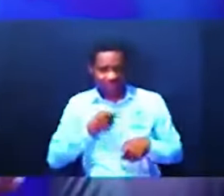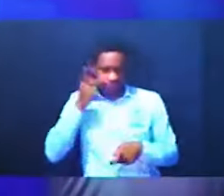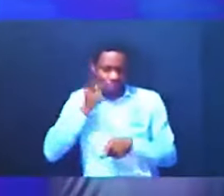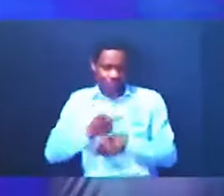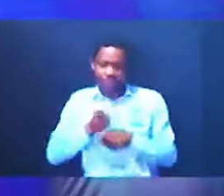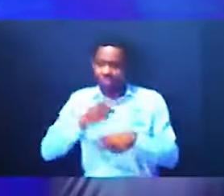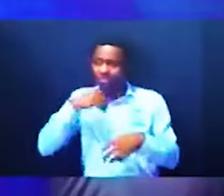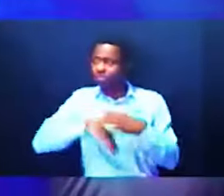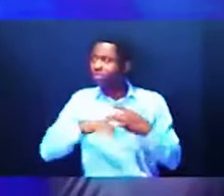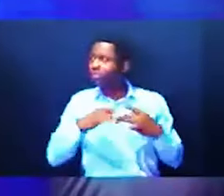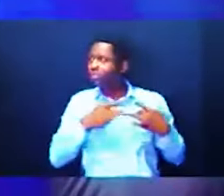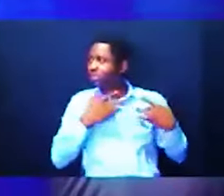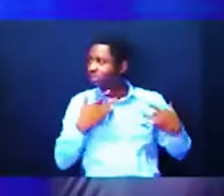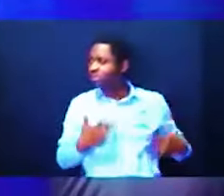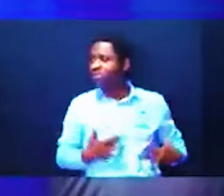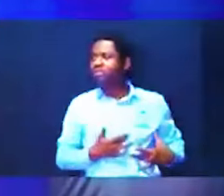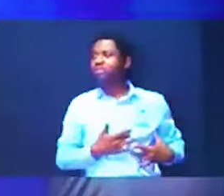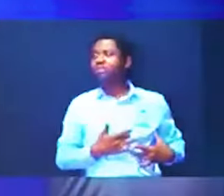the